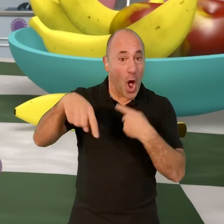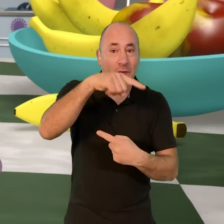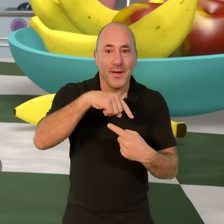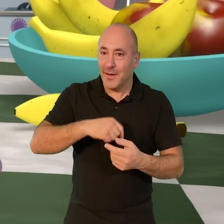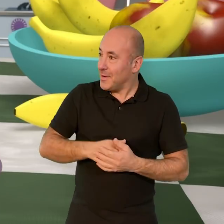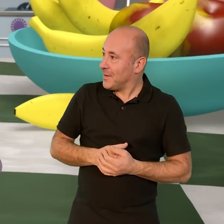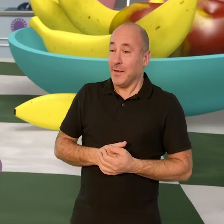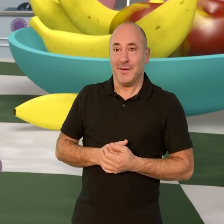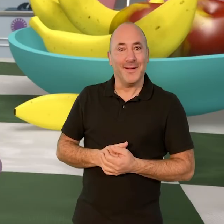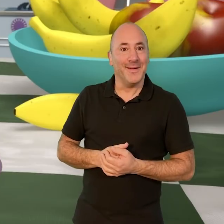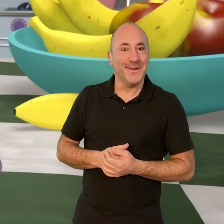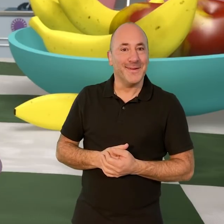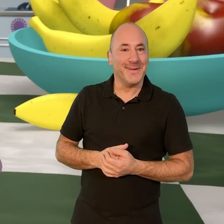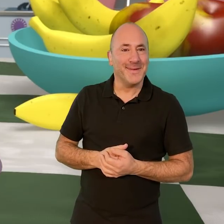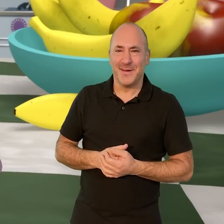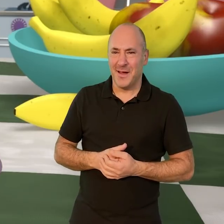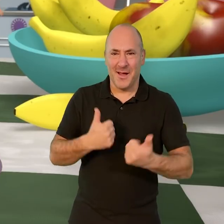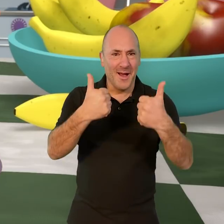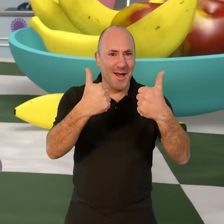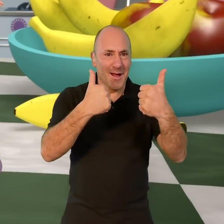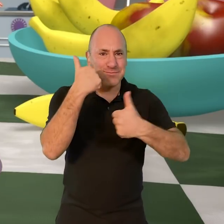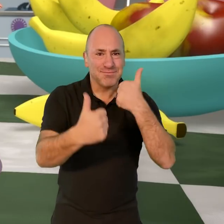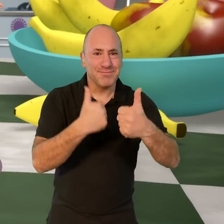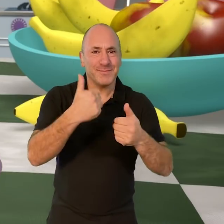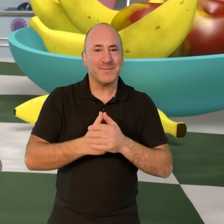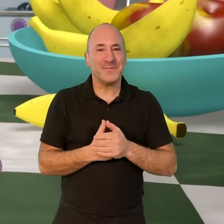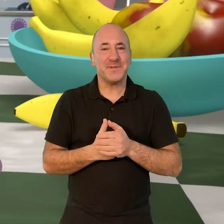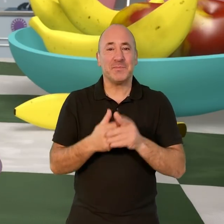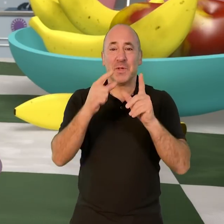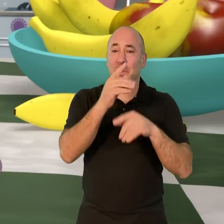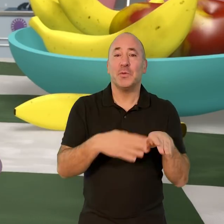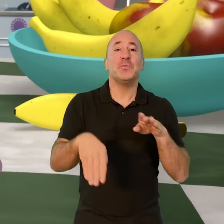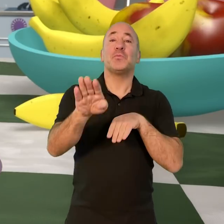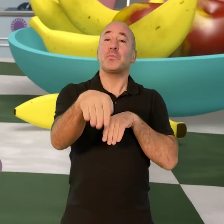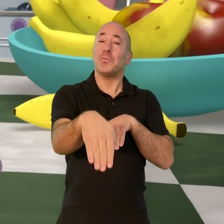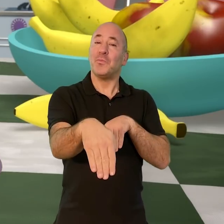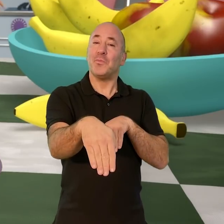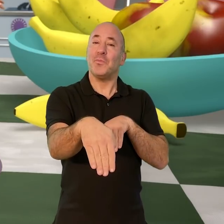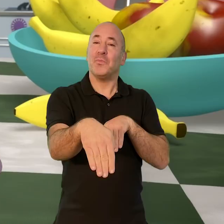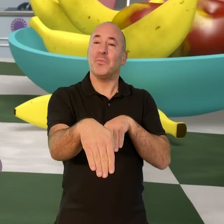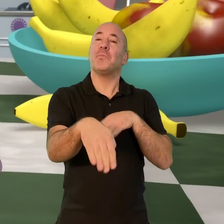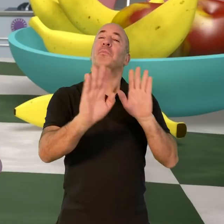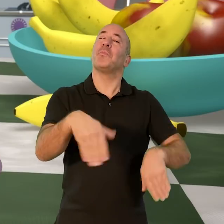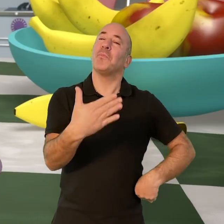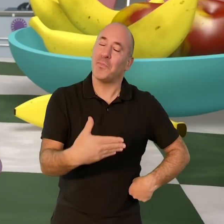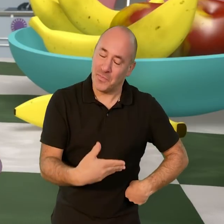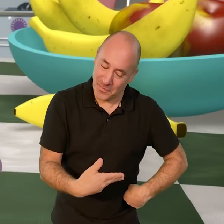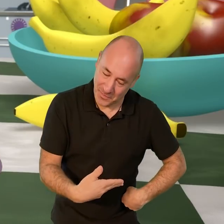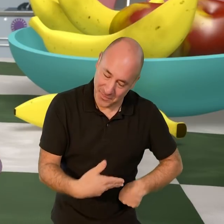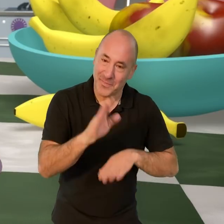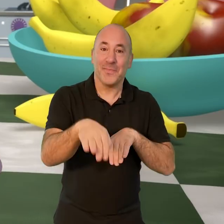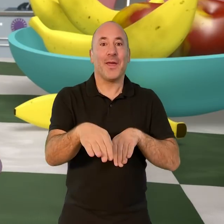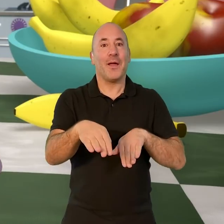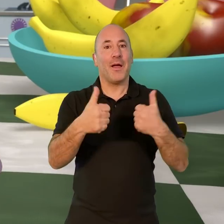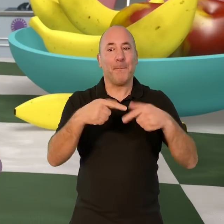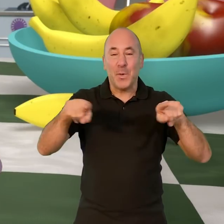can twirl. Whee! Well done, everyone. Betsy points her toe and takes a great big bow